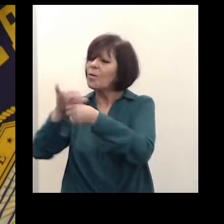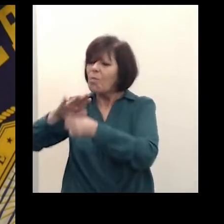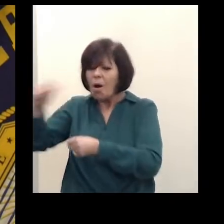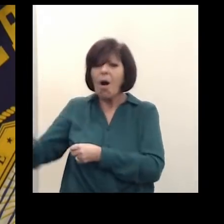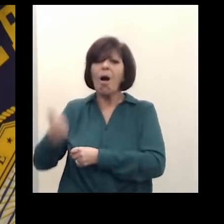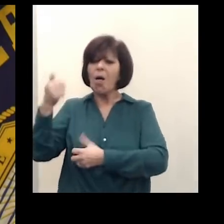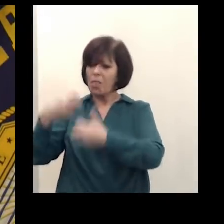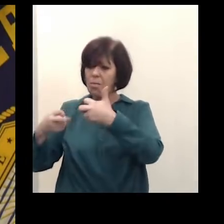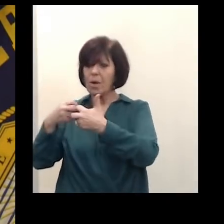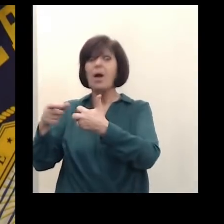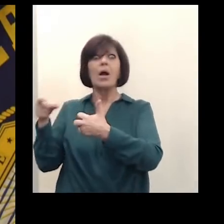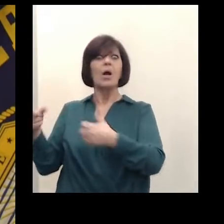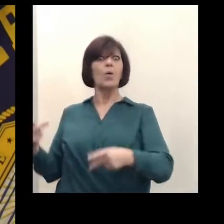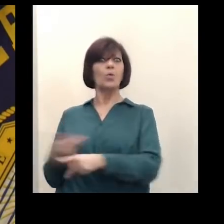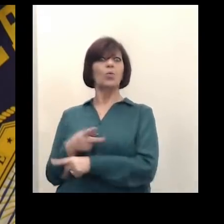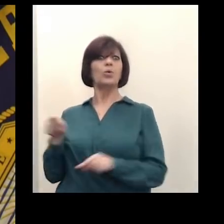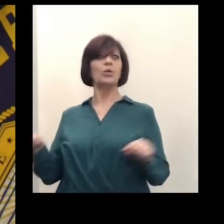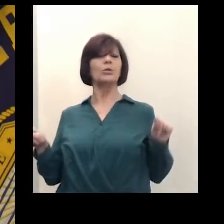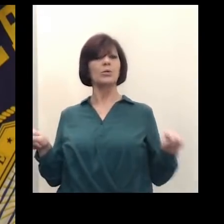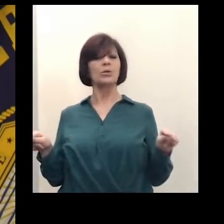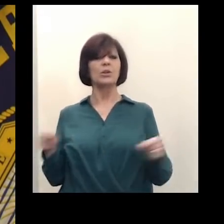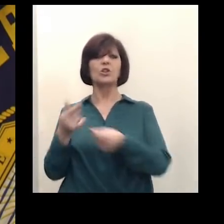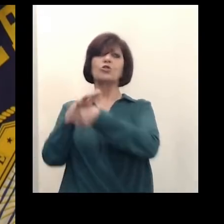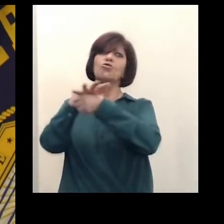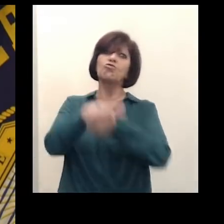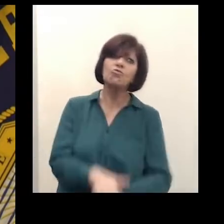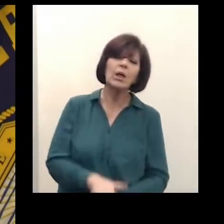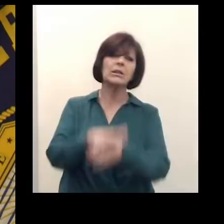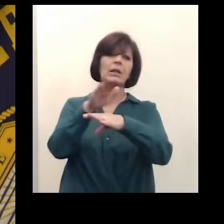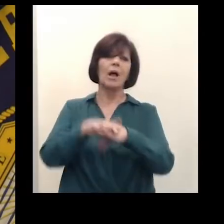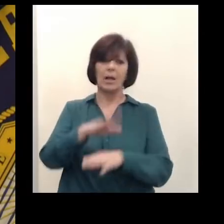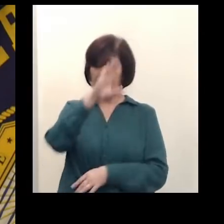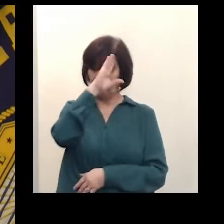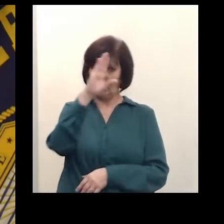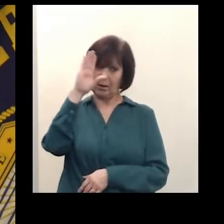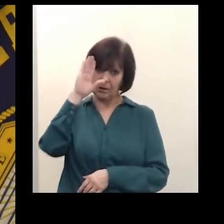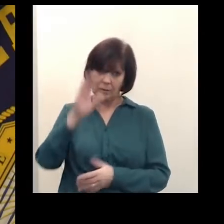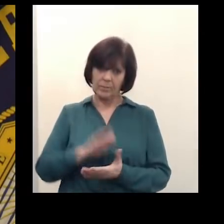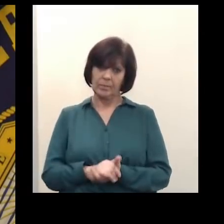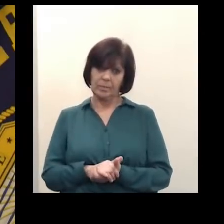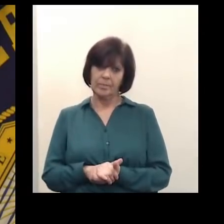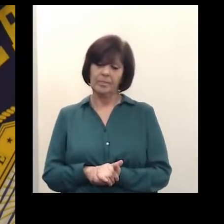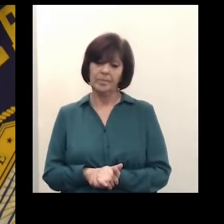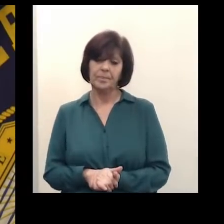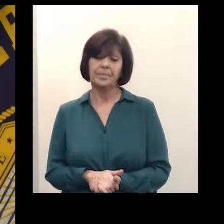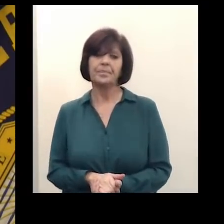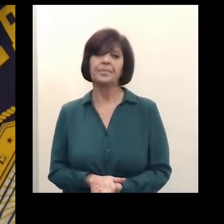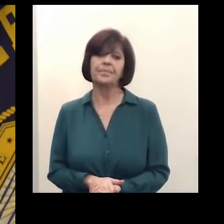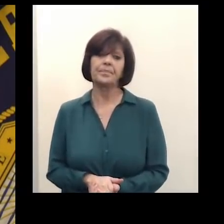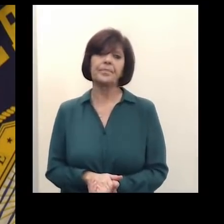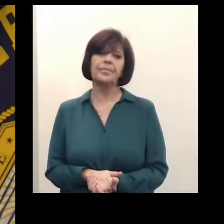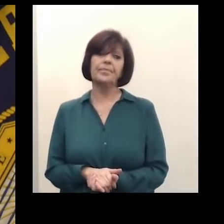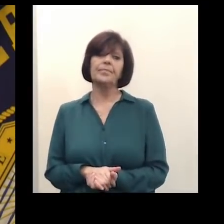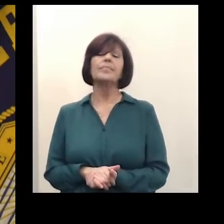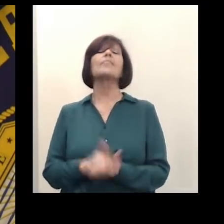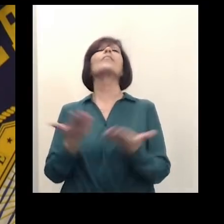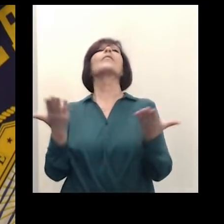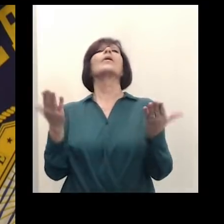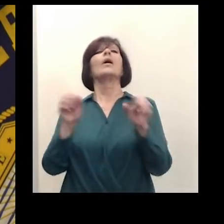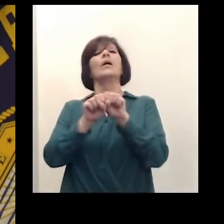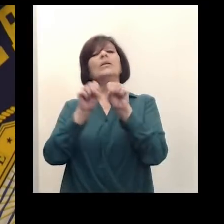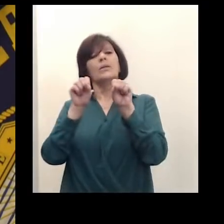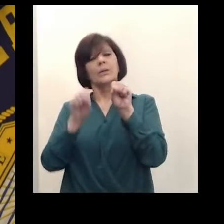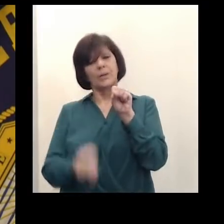have worse outcomes because of the stress on our healthcare providers and staff. So, first